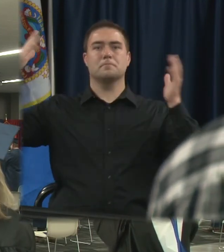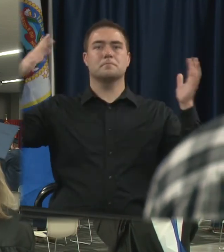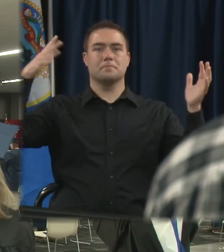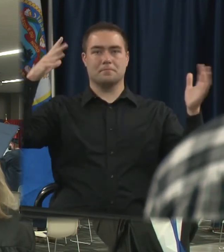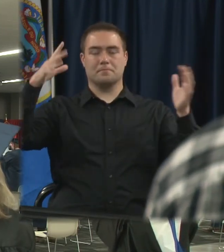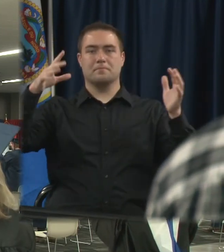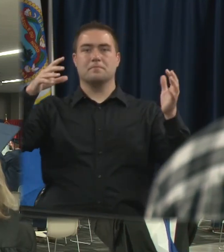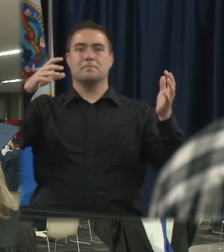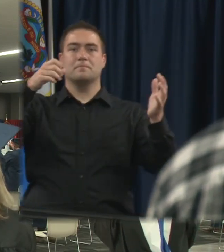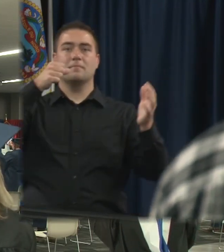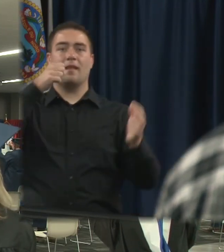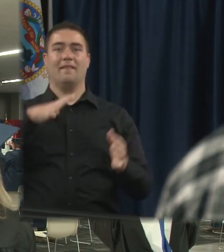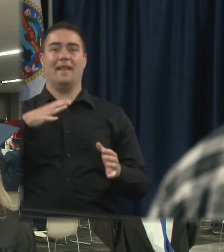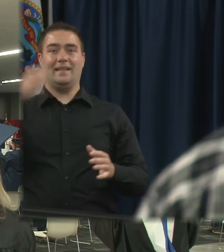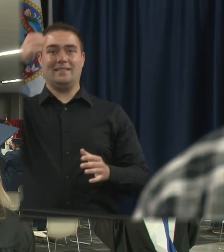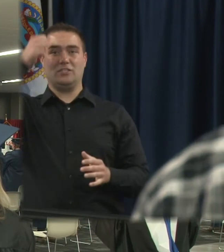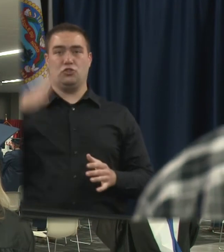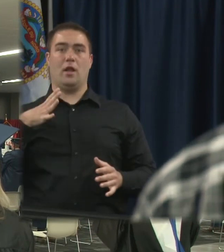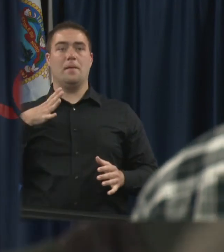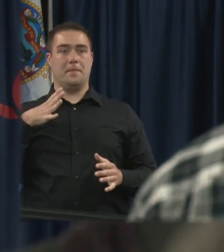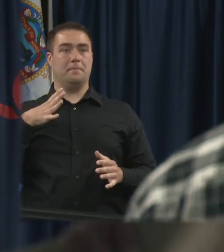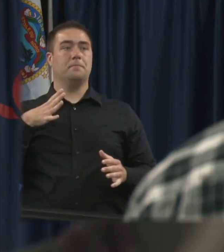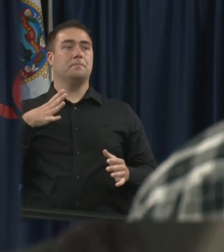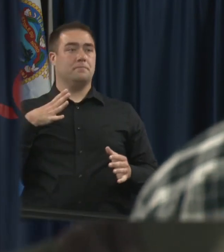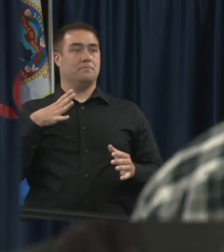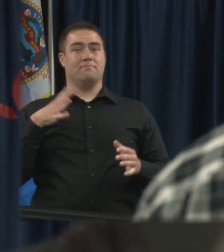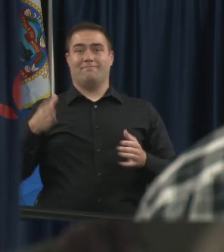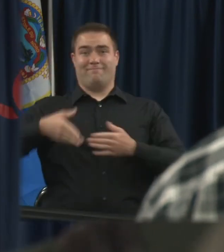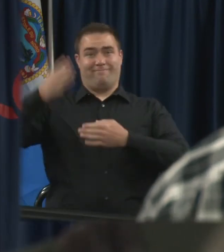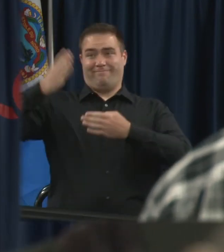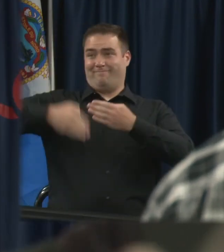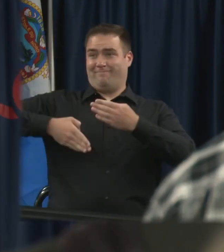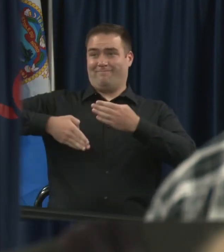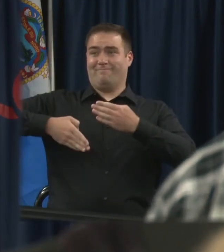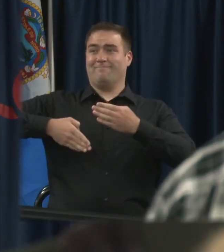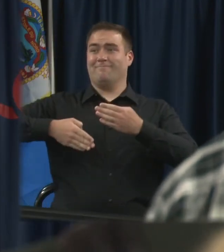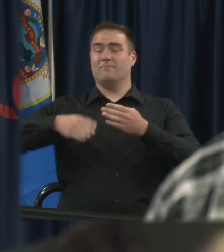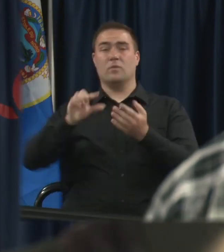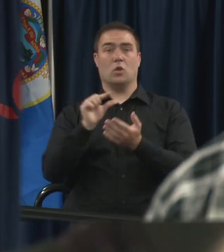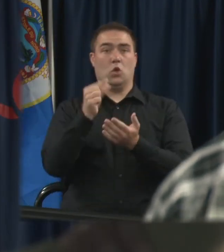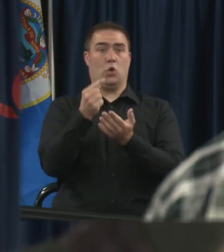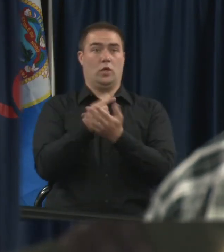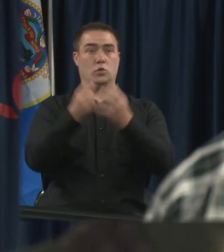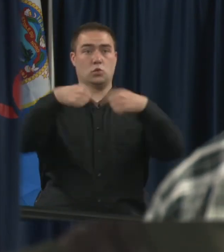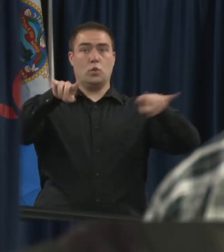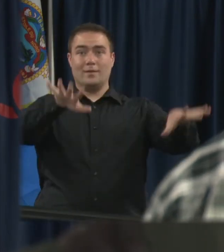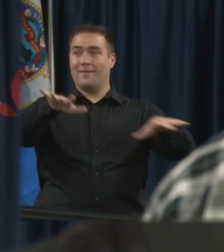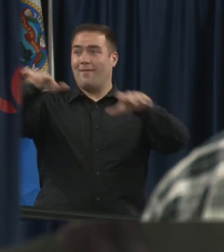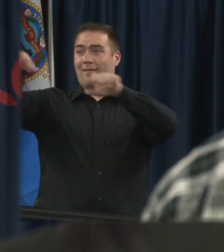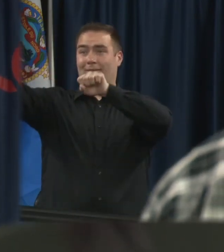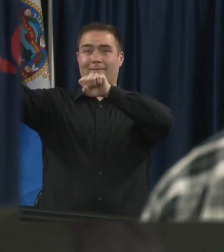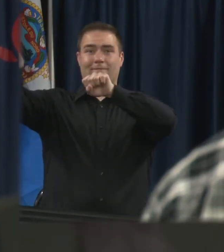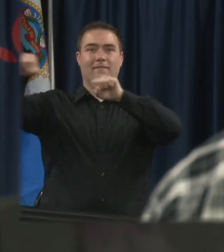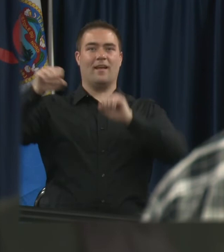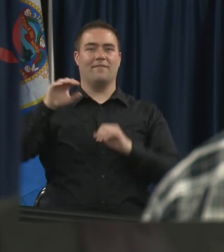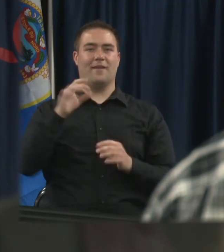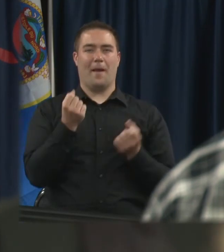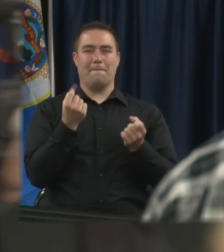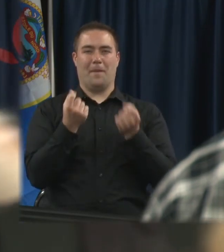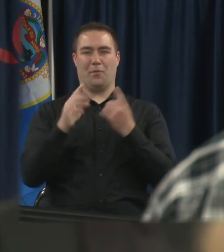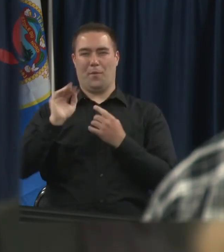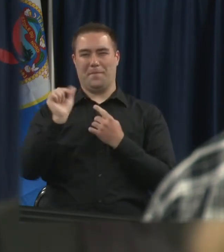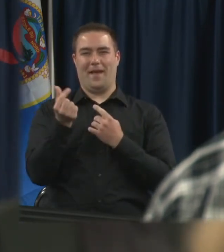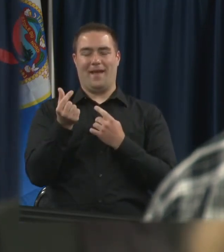Ladies and gentlemen, this concludes our commencement exercises. Graduates, as you exit, please take a bag of popcorn from the